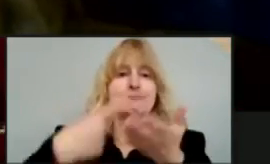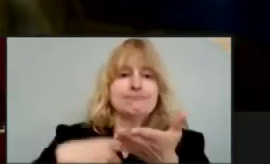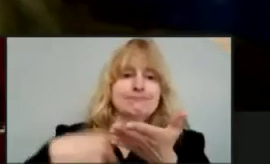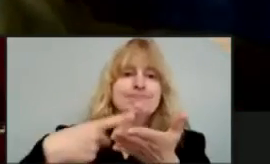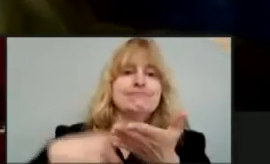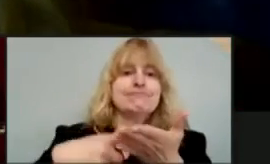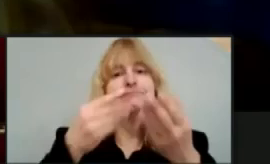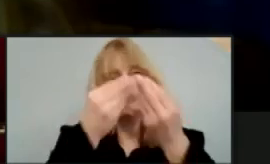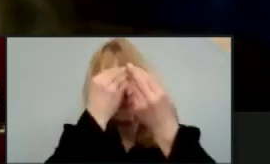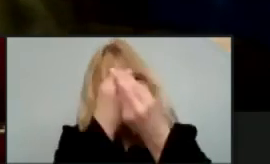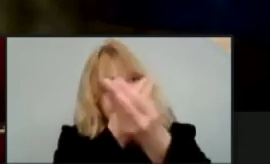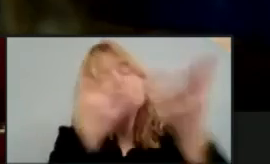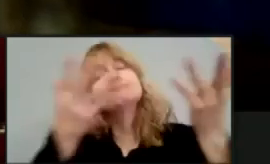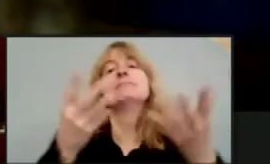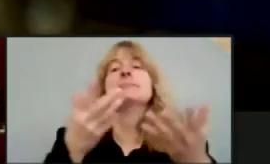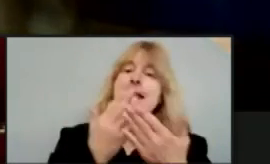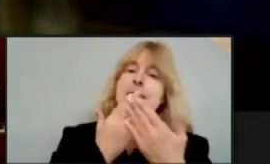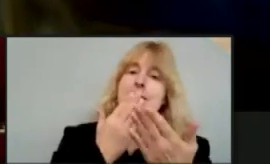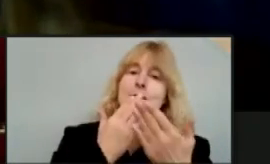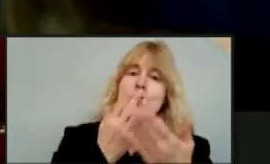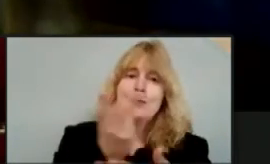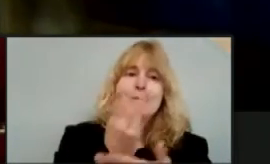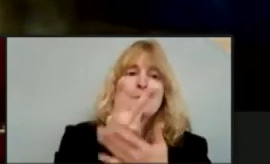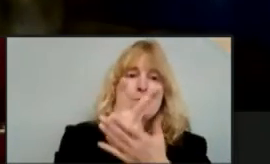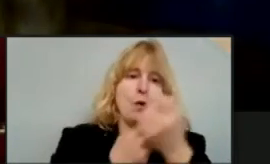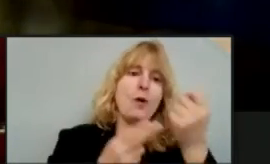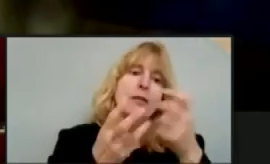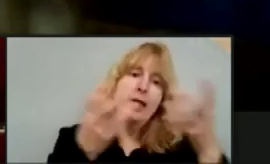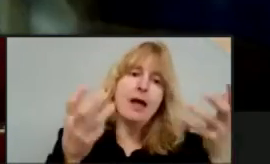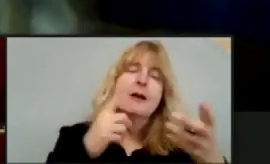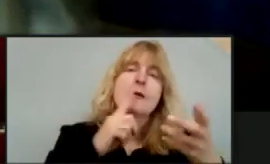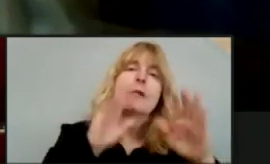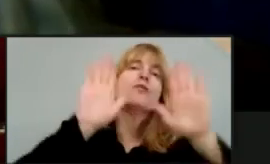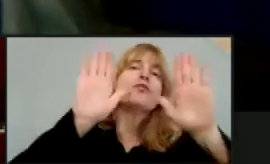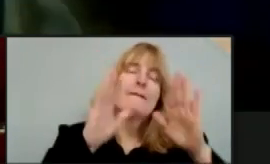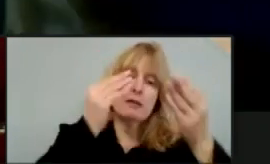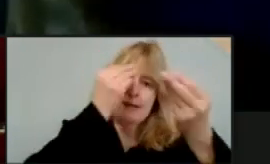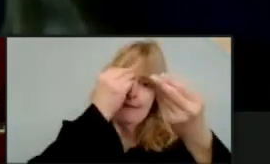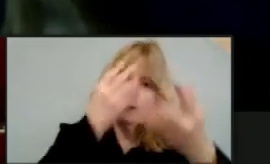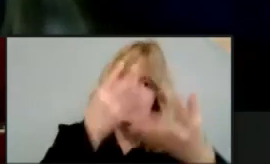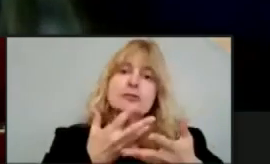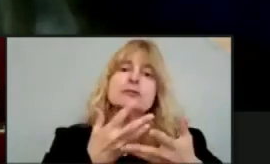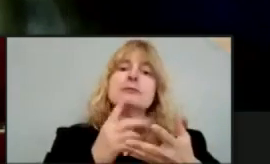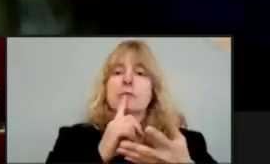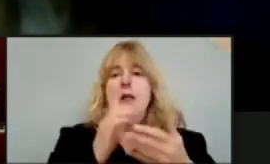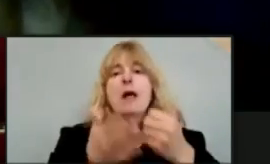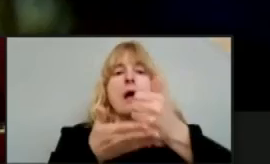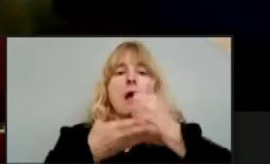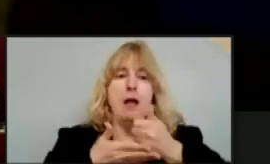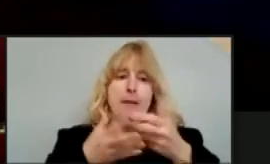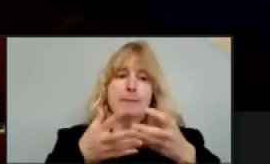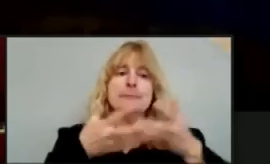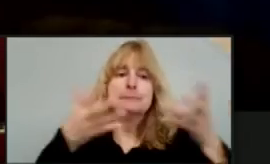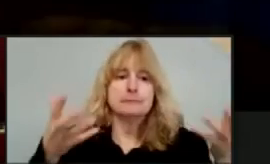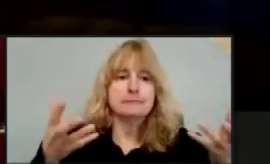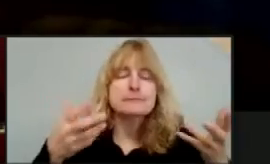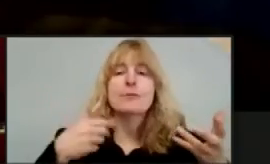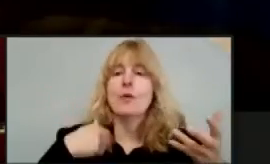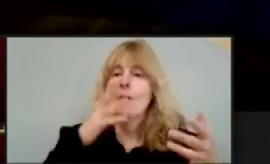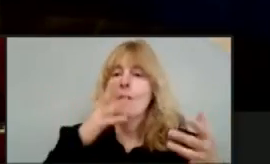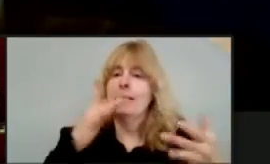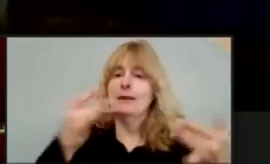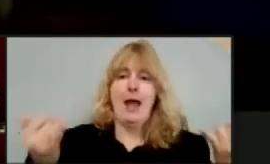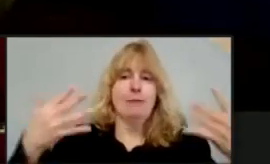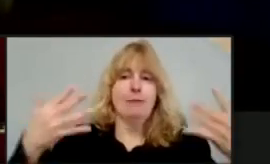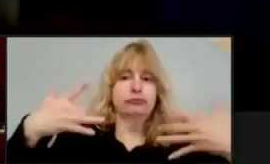Thank you both so much. This was really great information and helpful. So we are going to wrap up, and